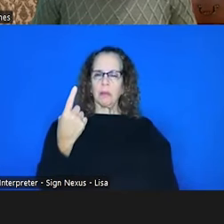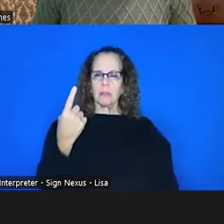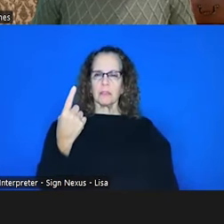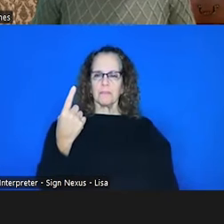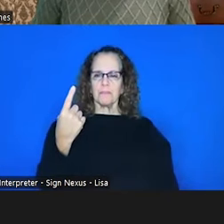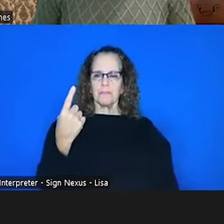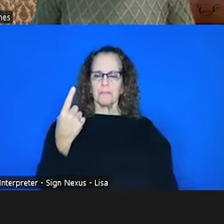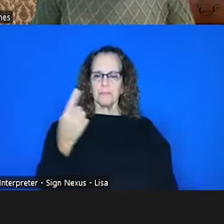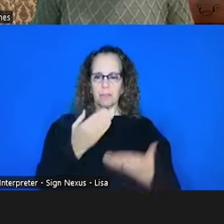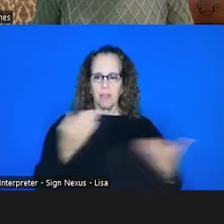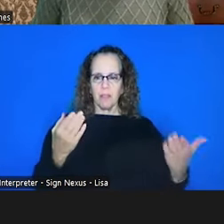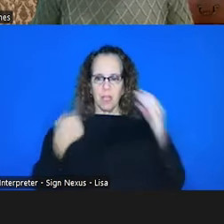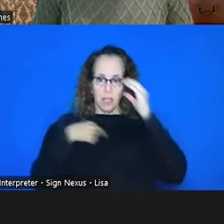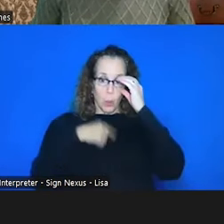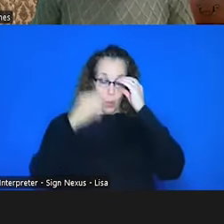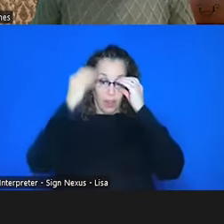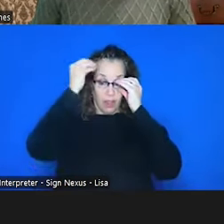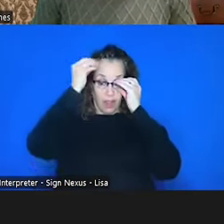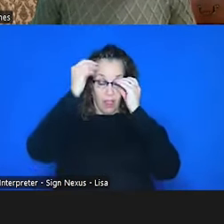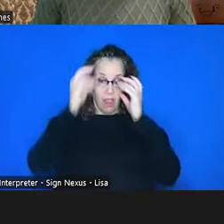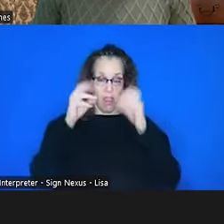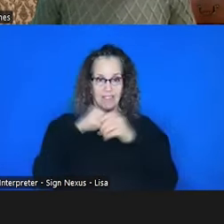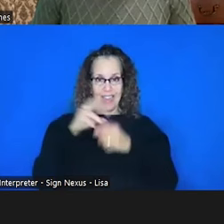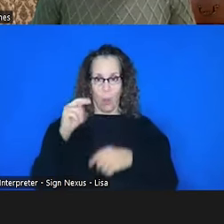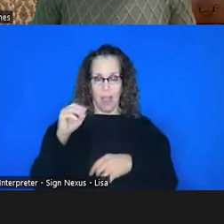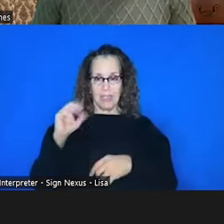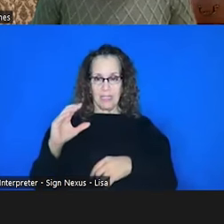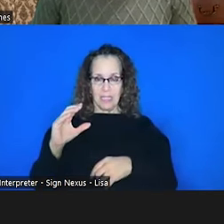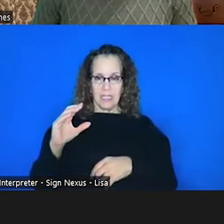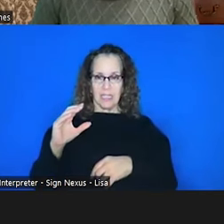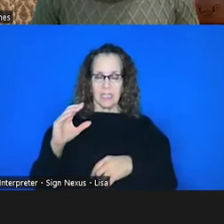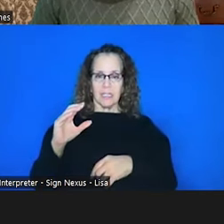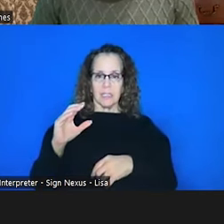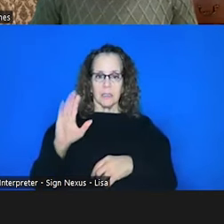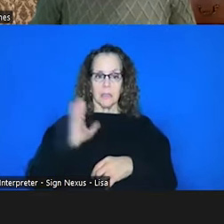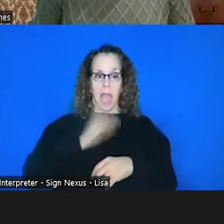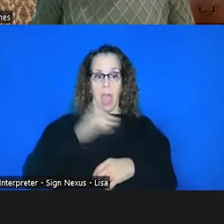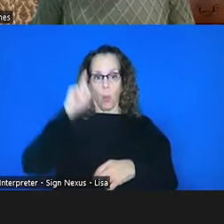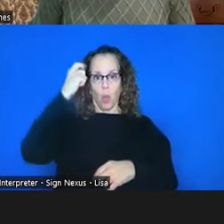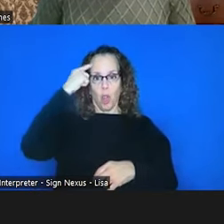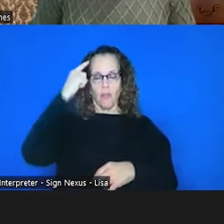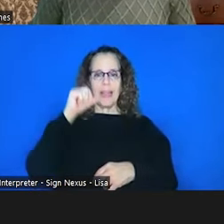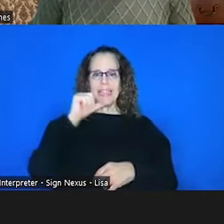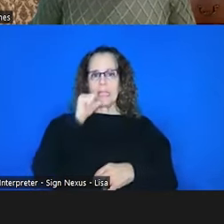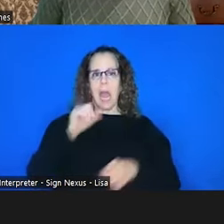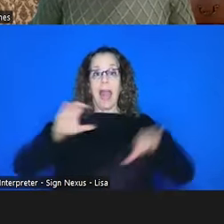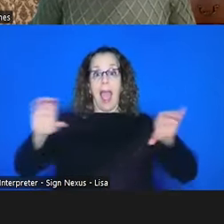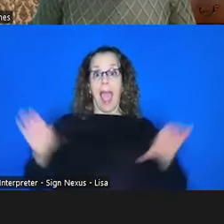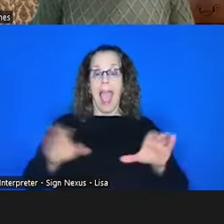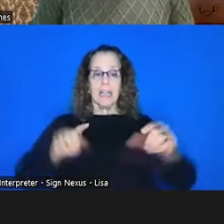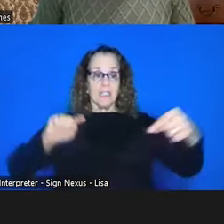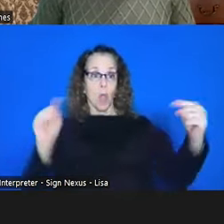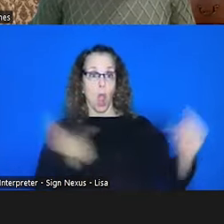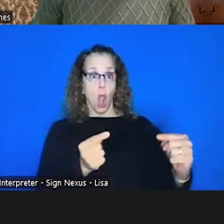think of in New York City is that as long as we're not doing, as long as our government isn't doing active harm, that somehow we